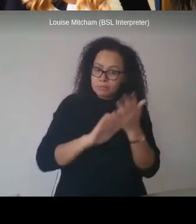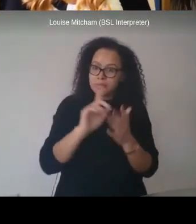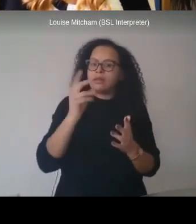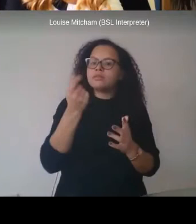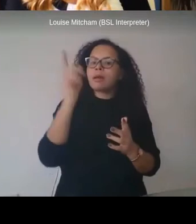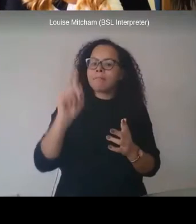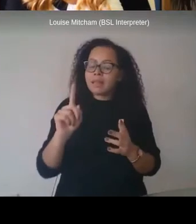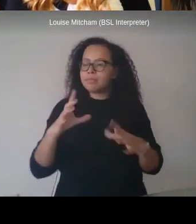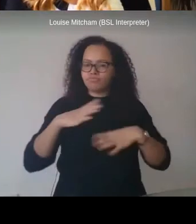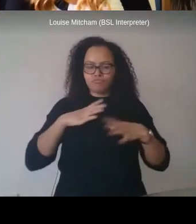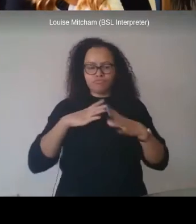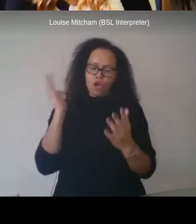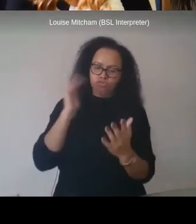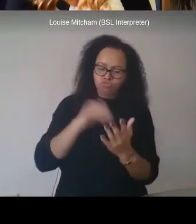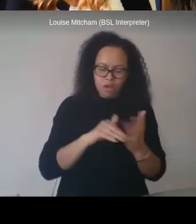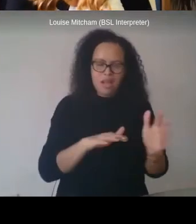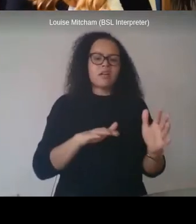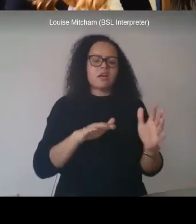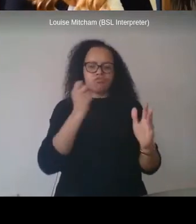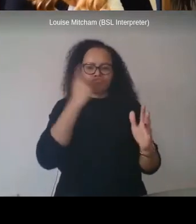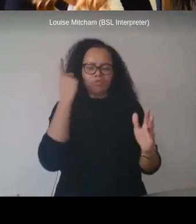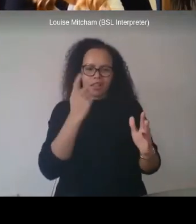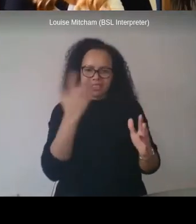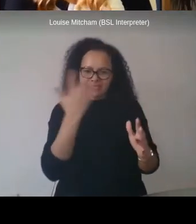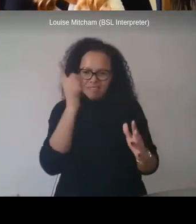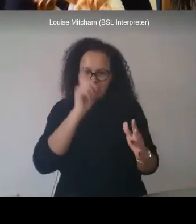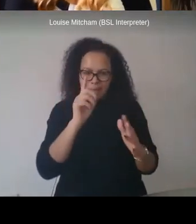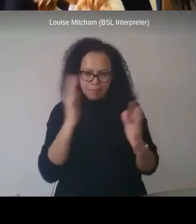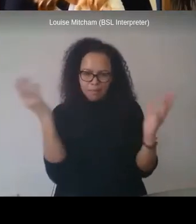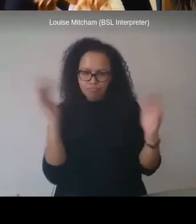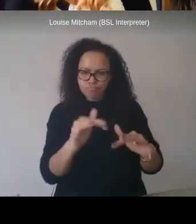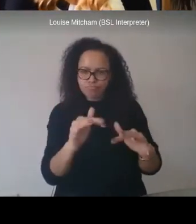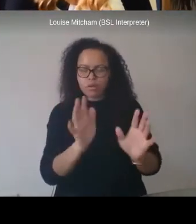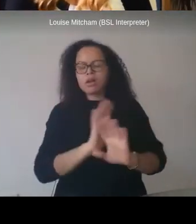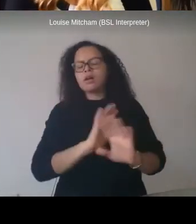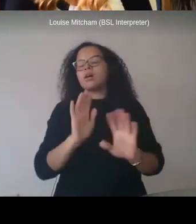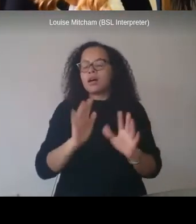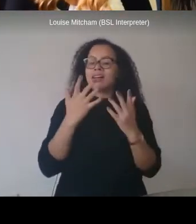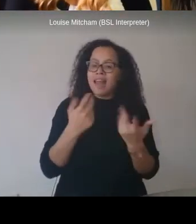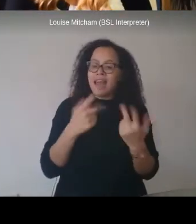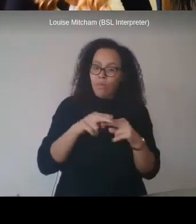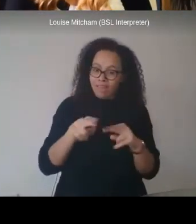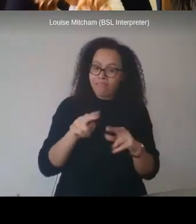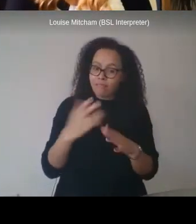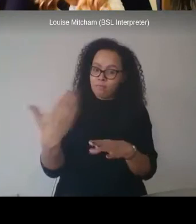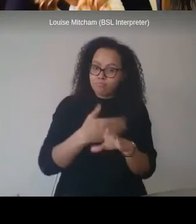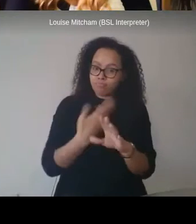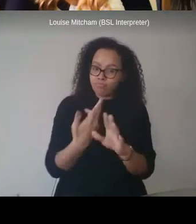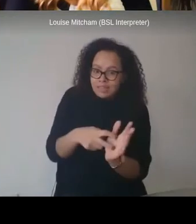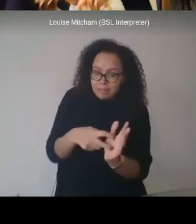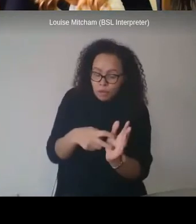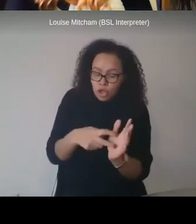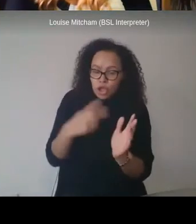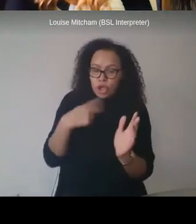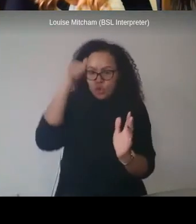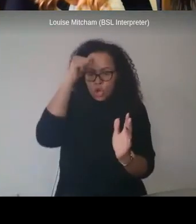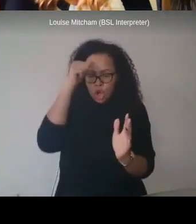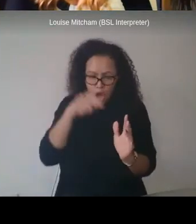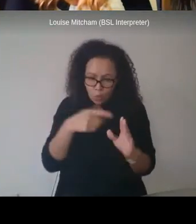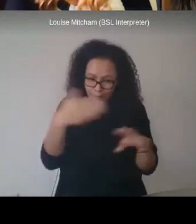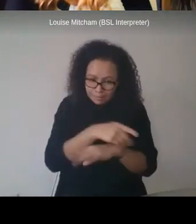there's like 15 people in a fast lane. Now, because you pre-book, you know how many people are in that lane, you know whether it's a busy one, so you know you've